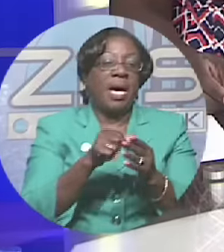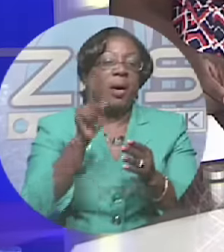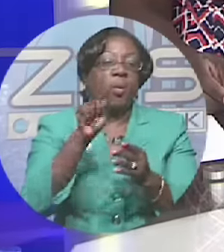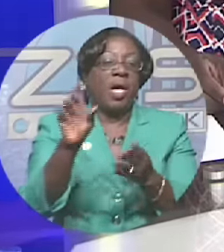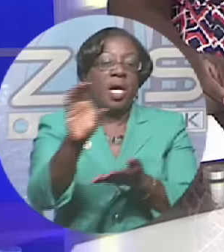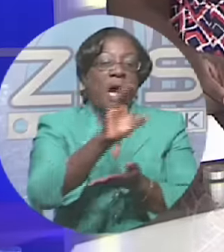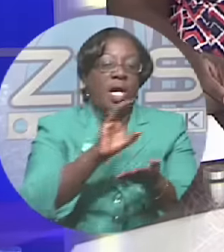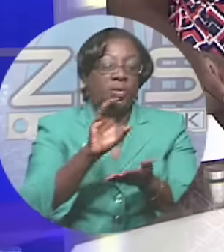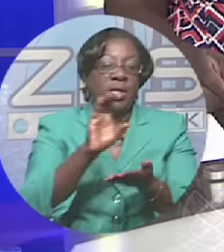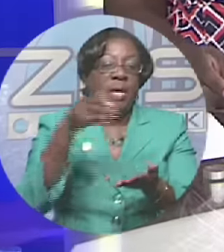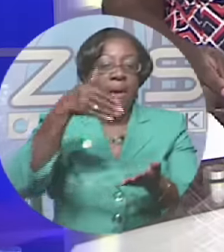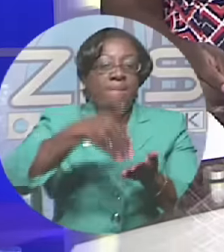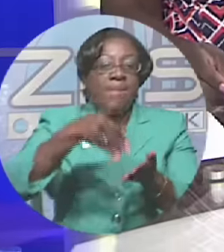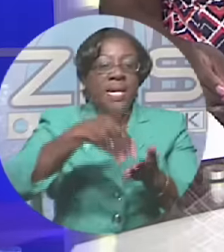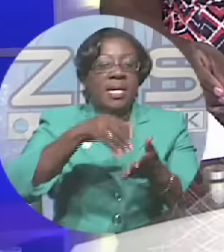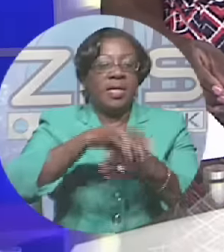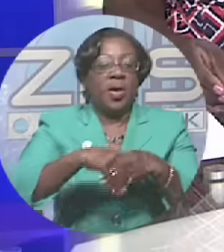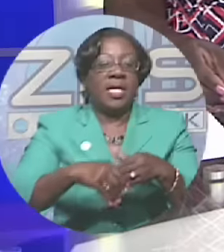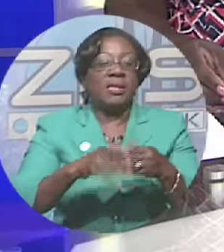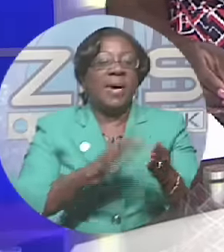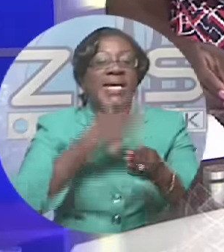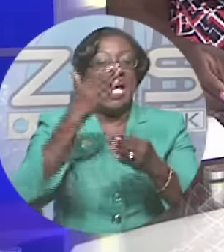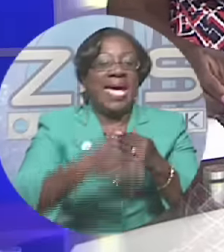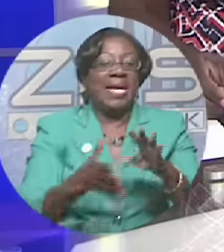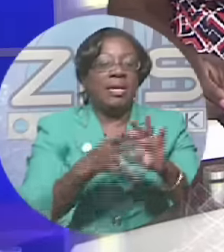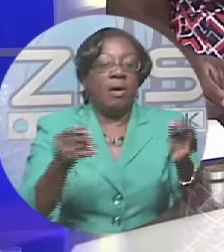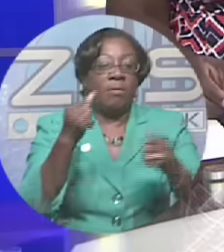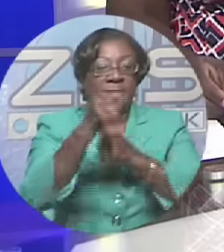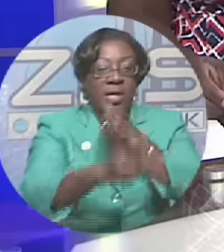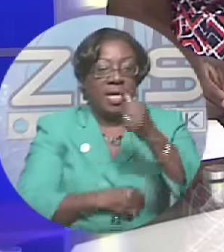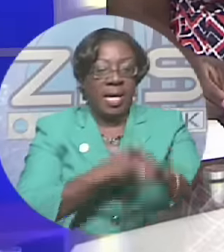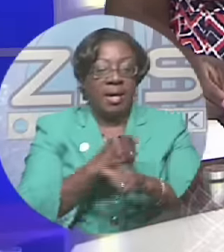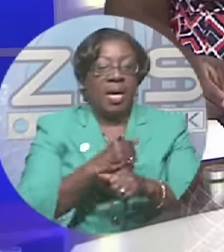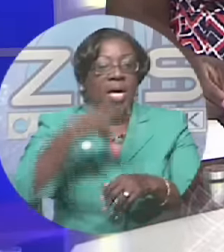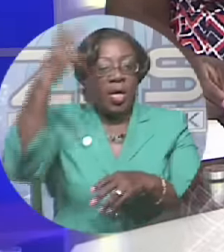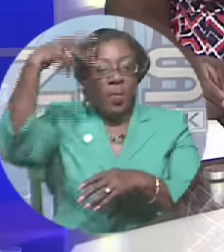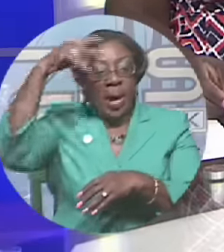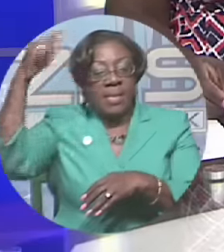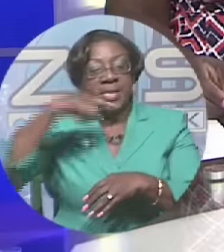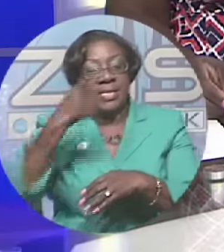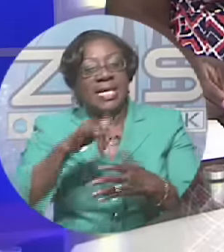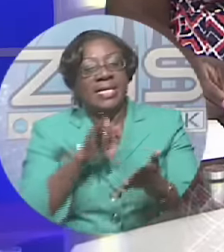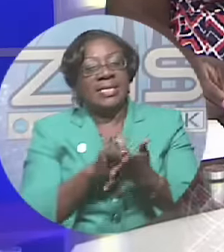end of the year. Now, in his agenda for a modern Bahamas, the Prime Minister said the